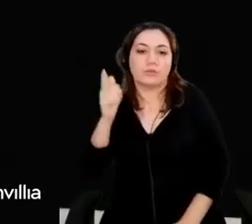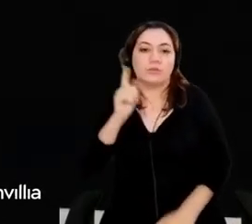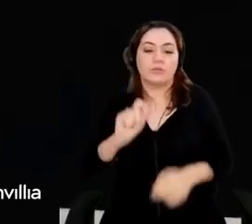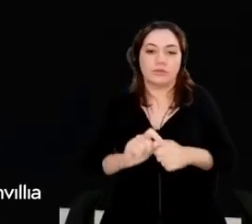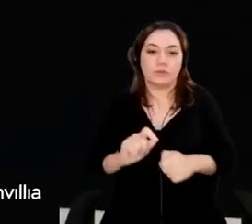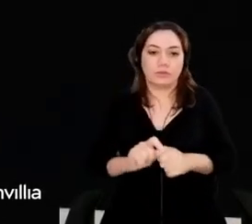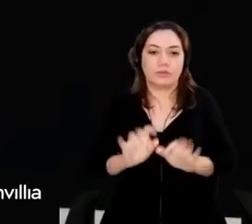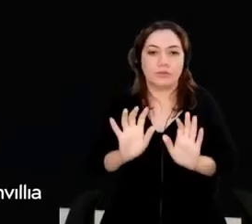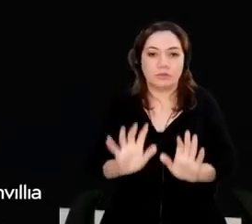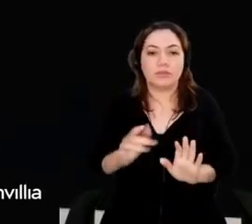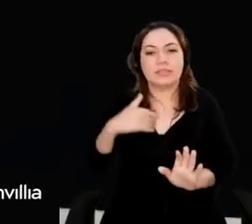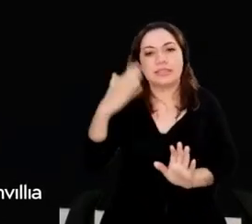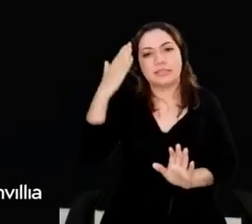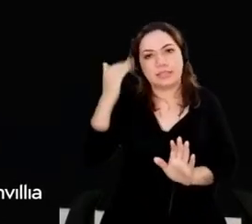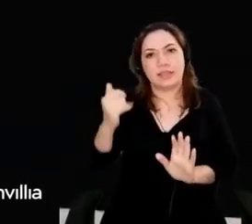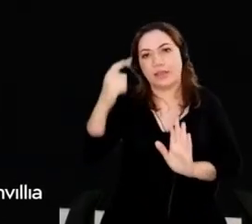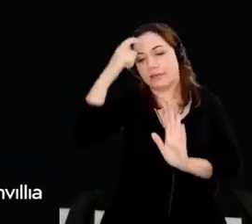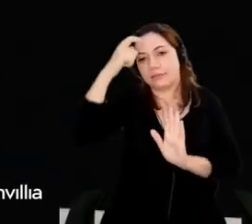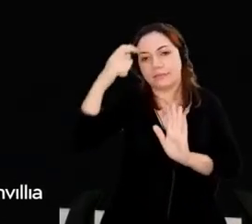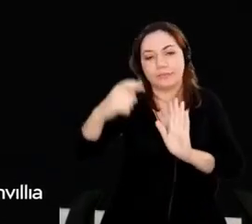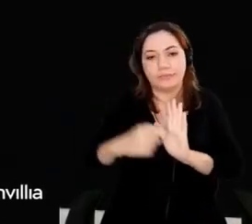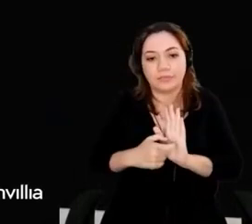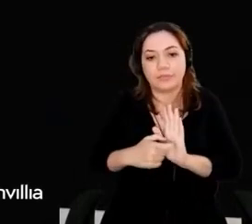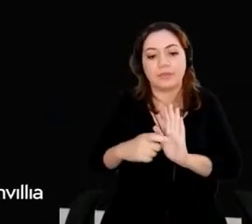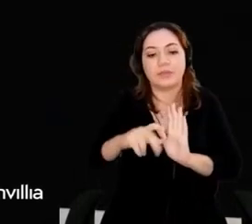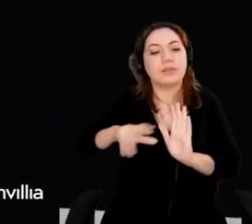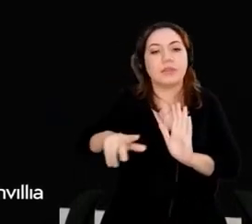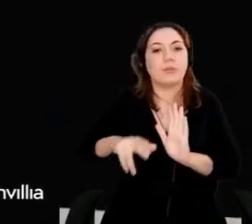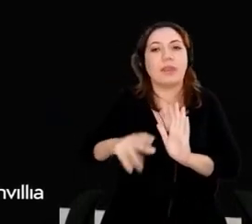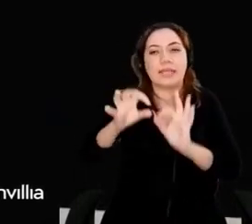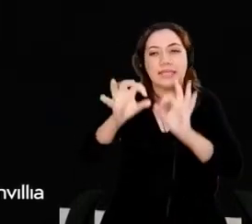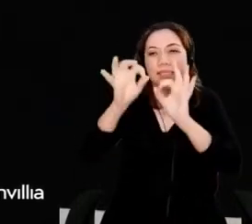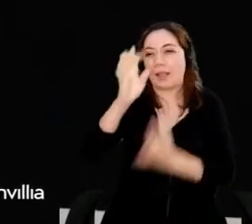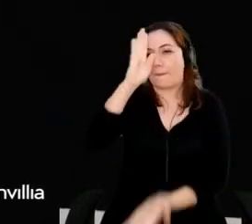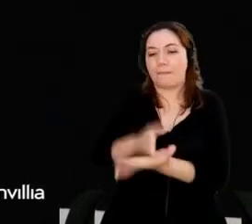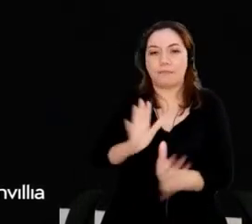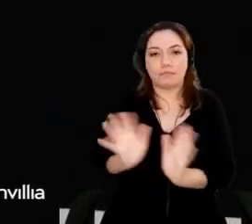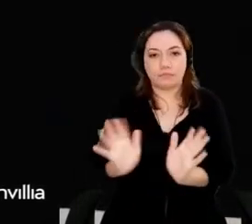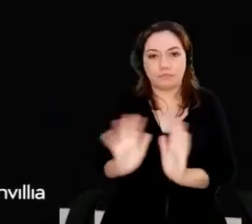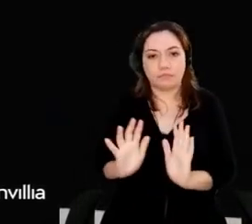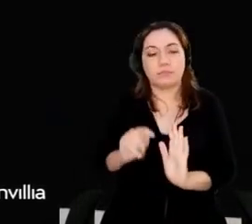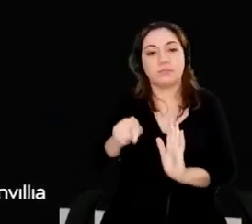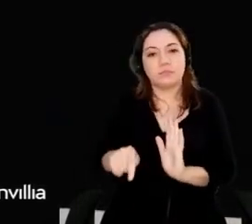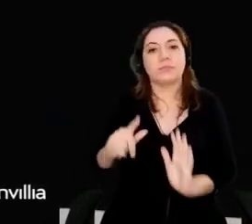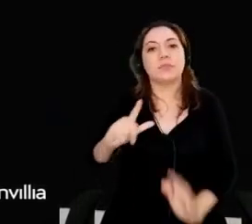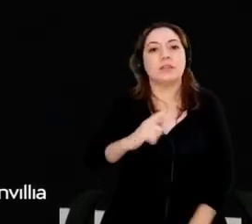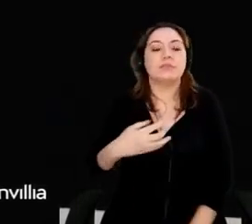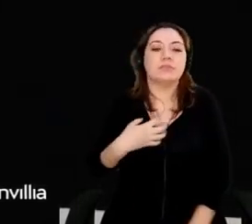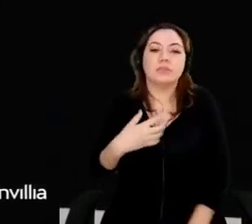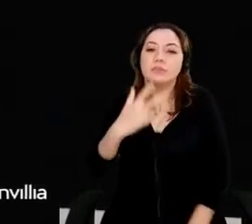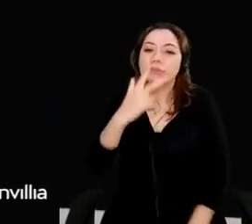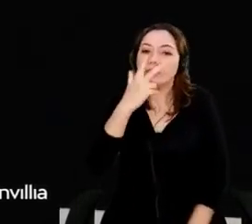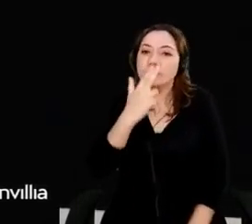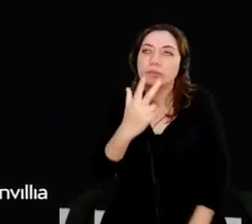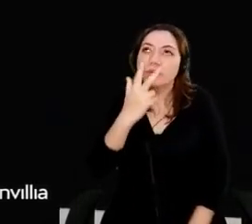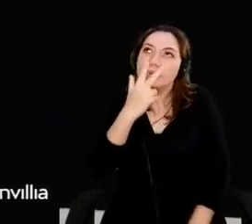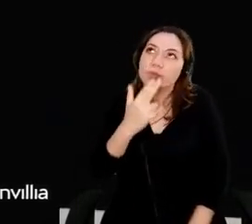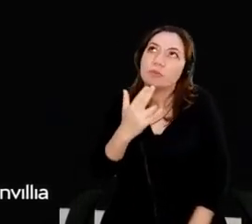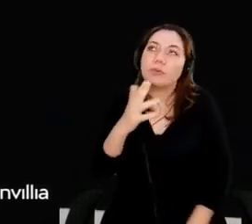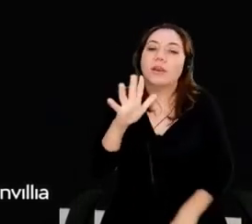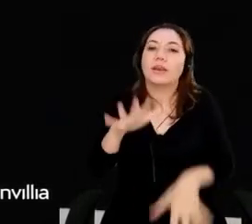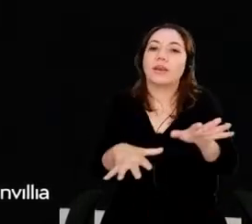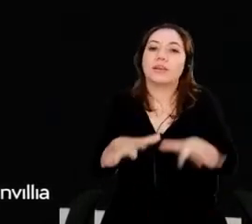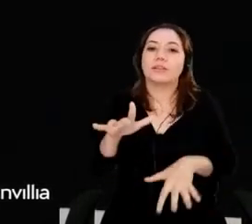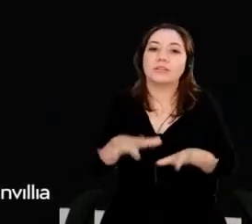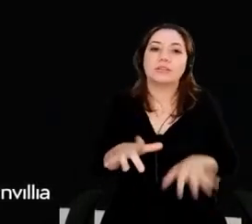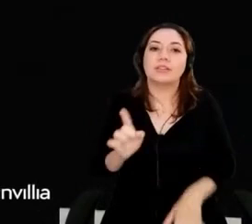is non-deterministic. It kind of has a way to sometimes not be ones and zeros,